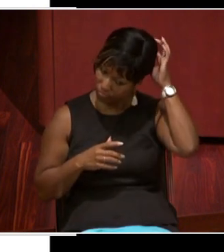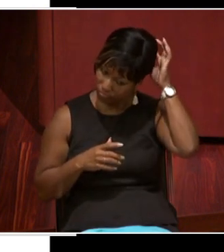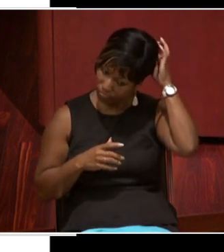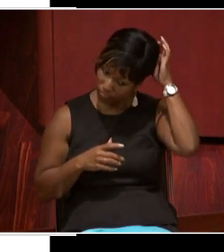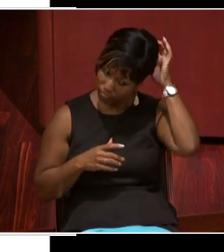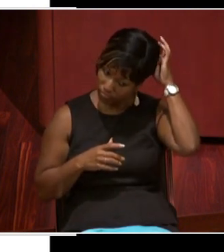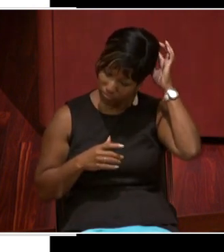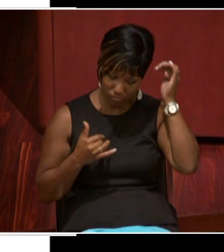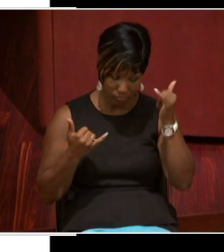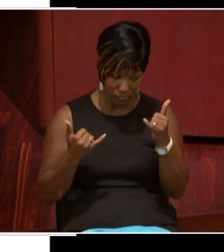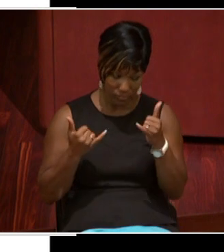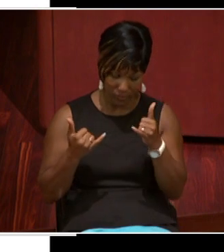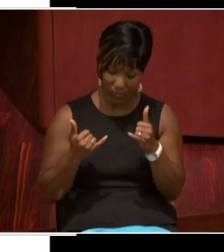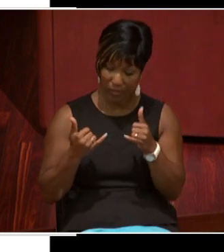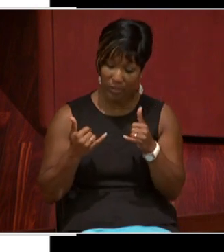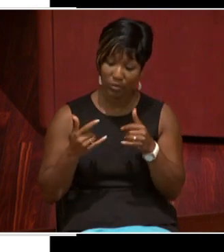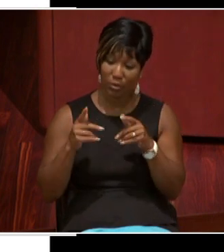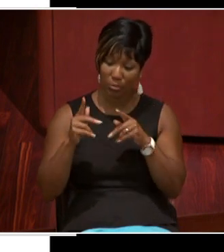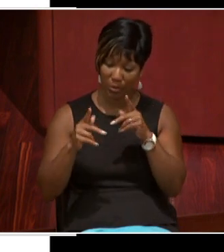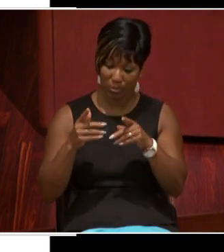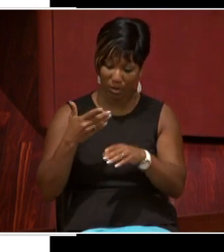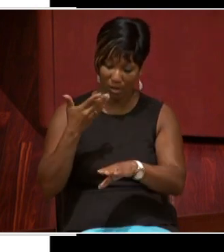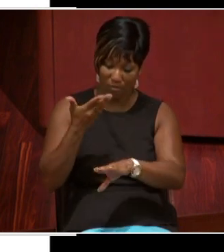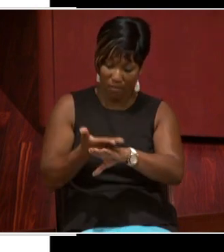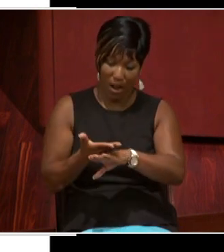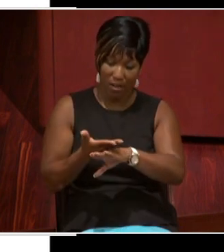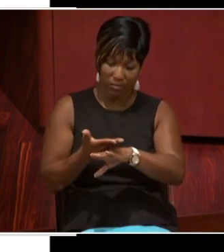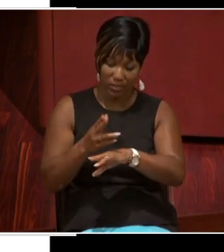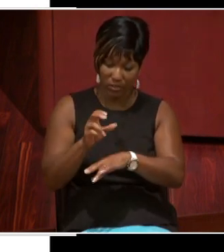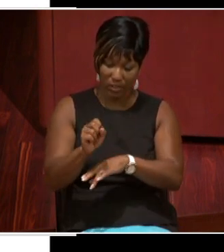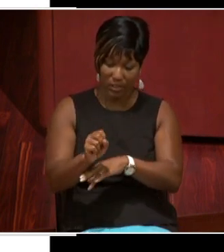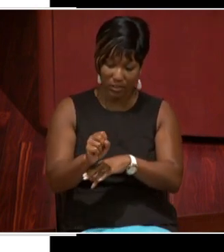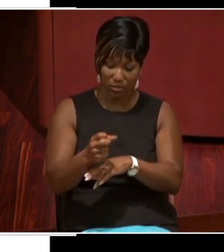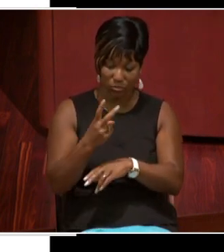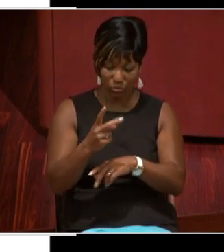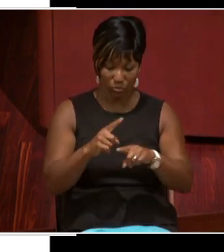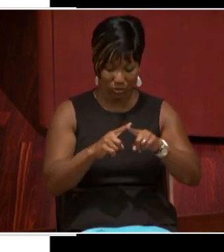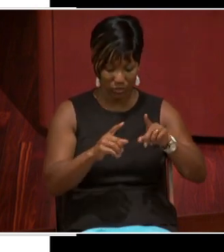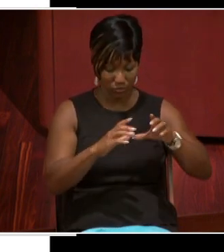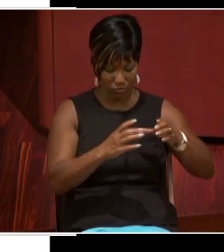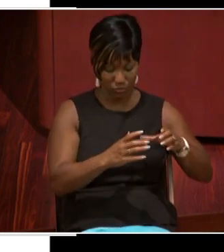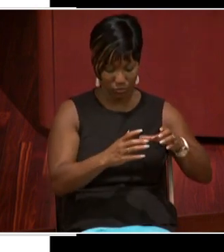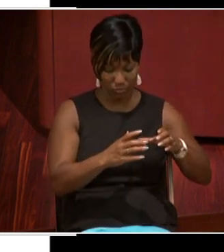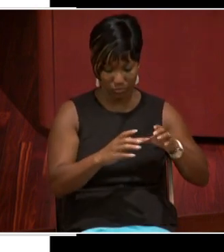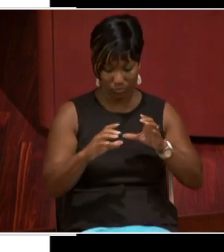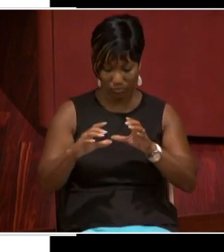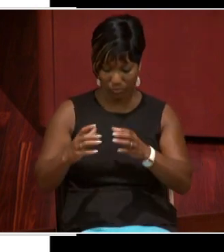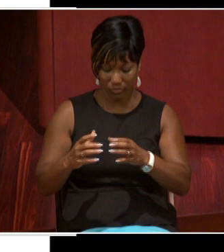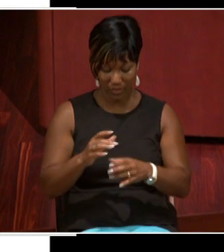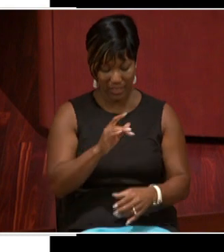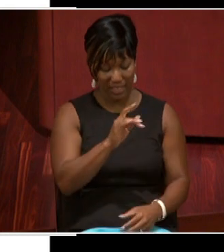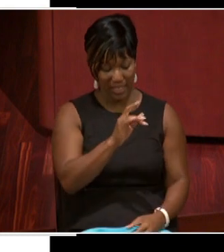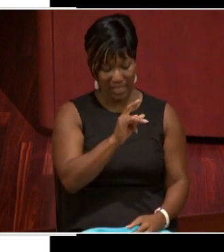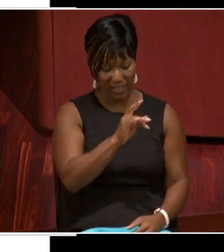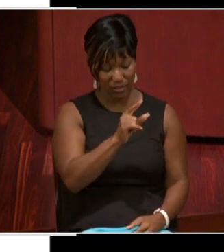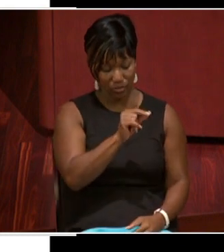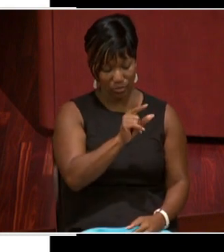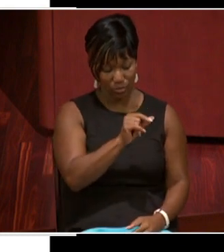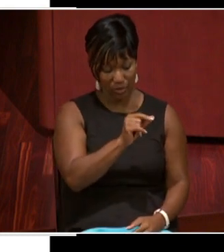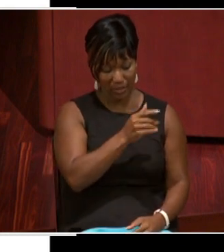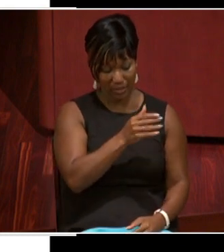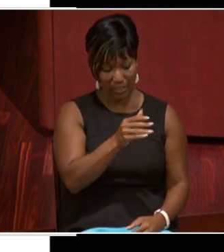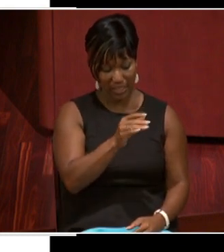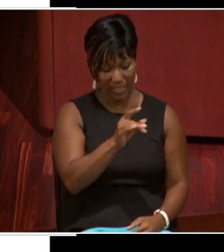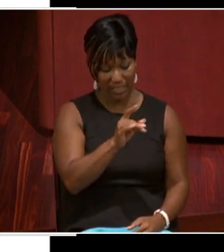So we'll move on to passenger arrival records. There are two different groupings. From 1820 to 1890, those records were kept by the U.S.